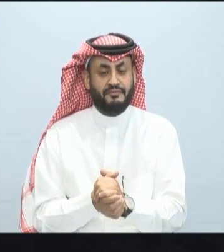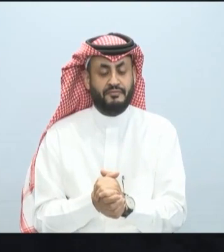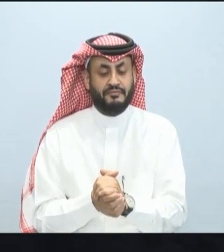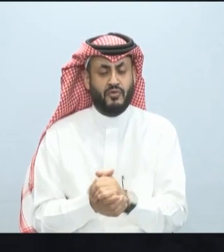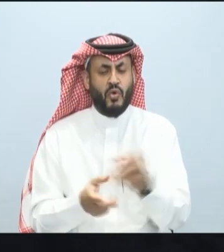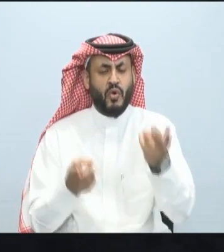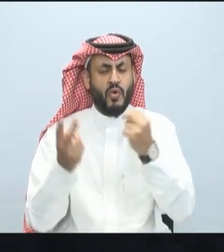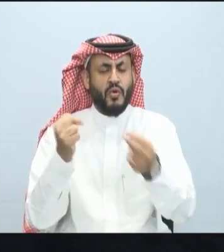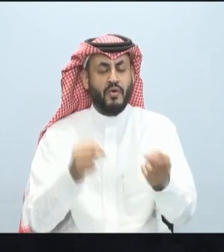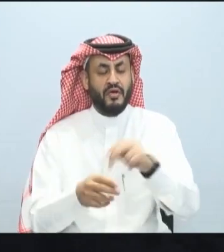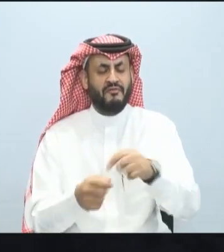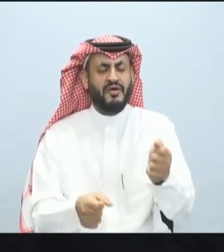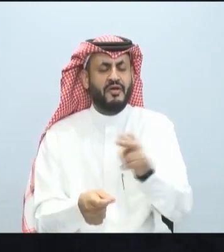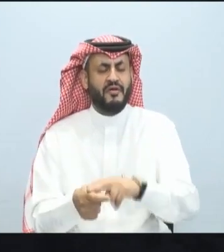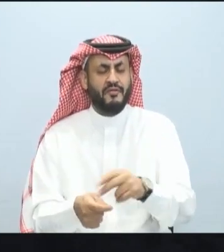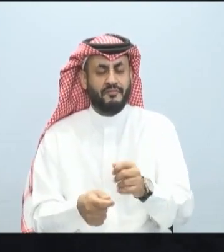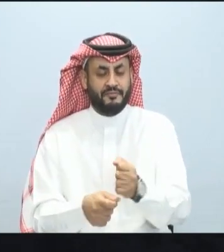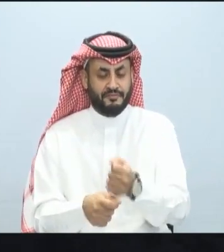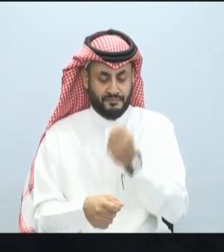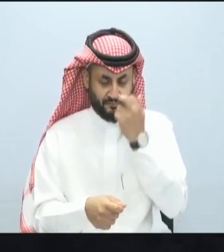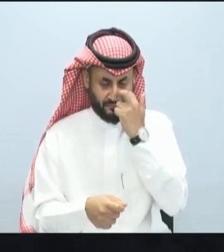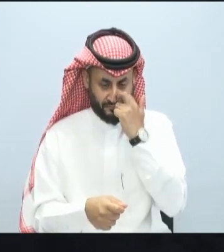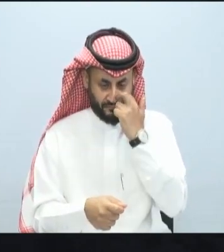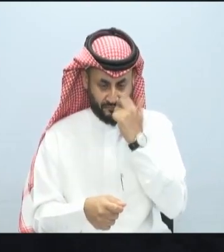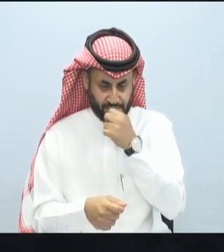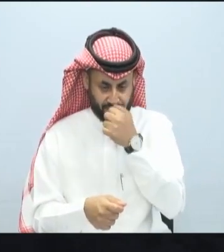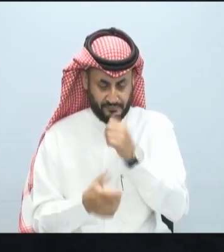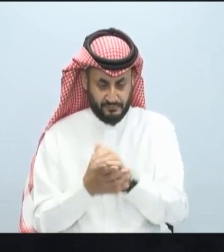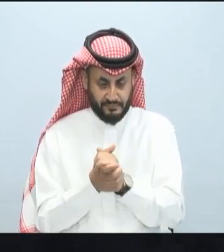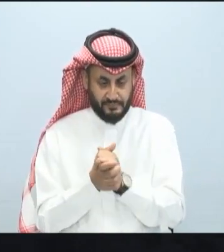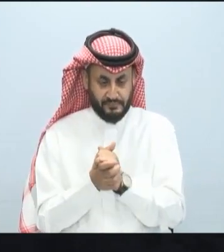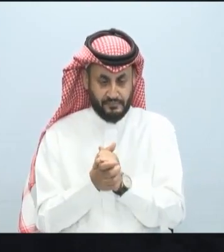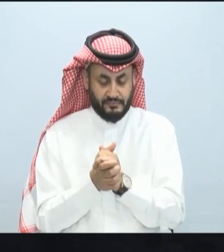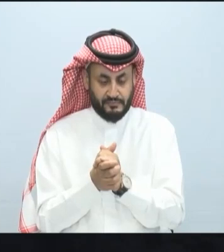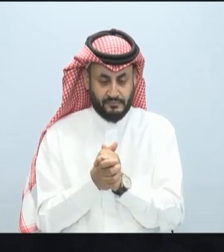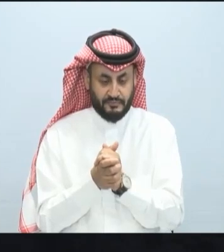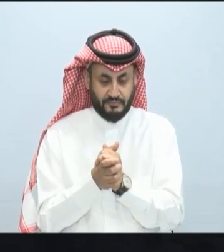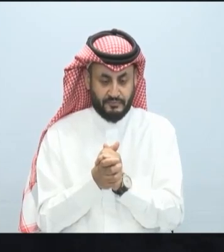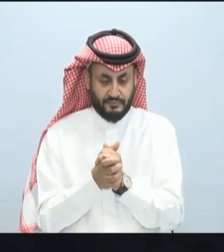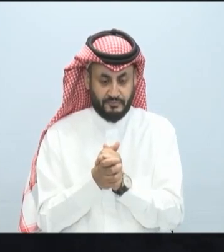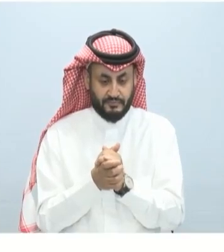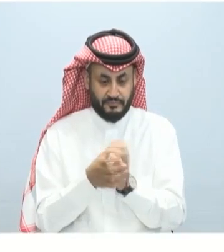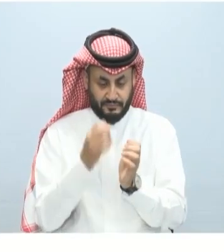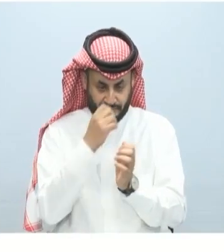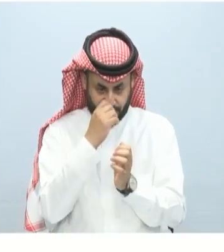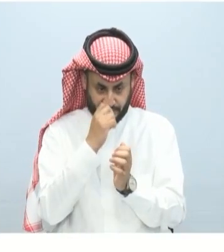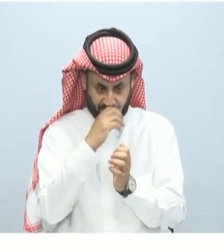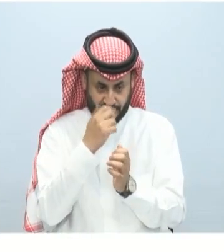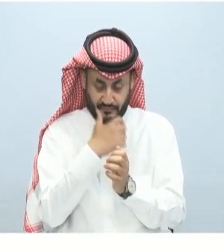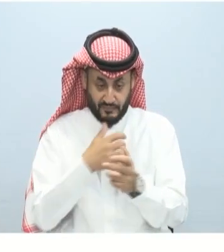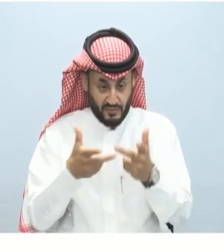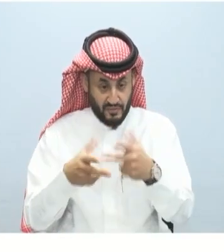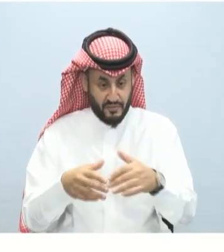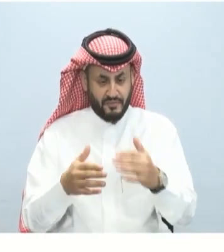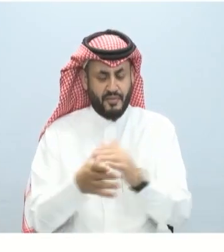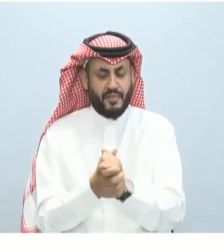So you can just practice and apply at the same time and enjoy what you are writing about. When I finished here,